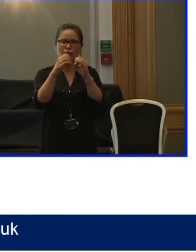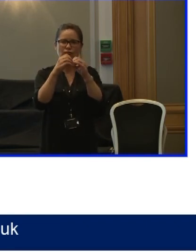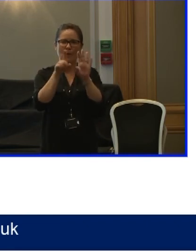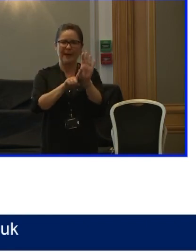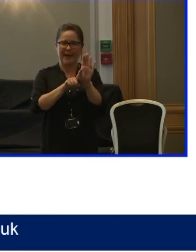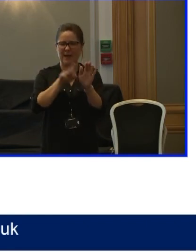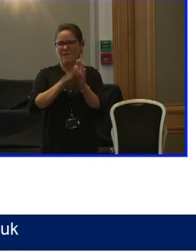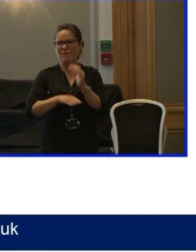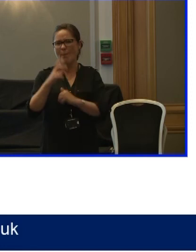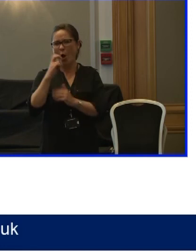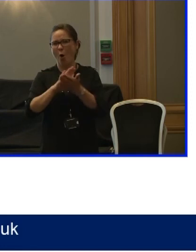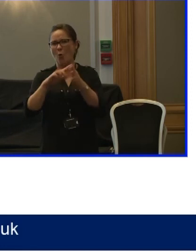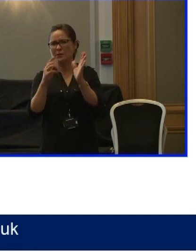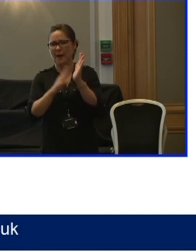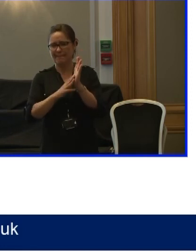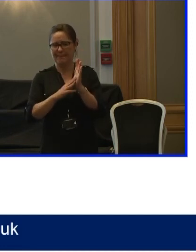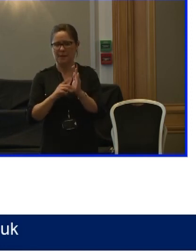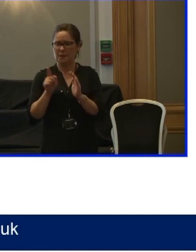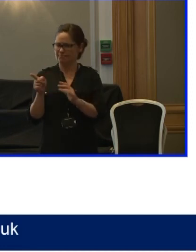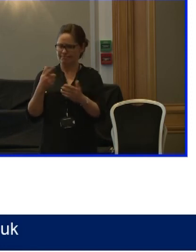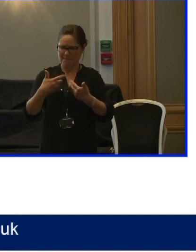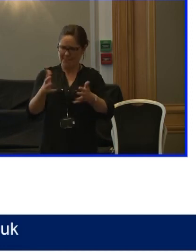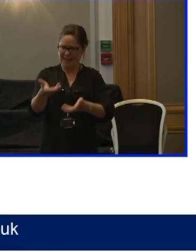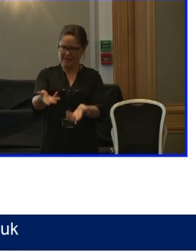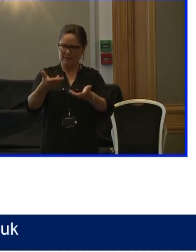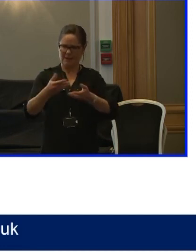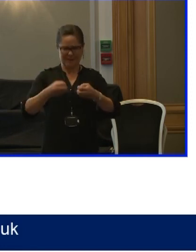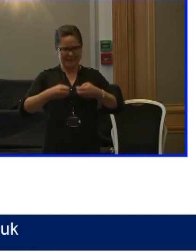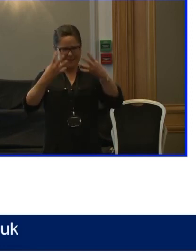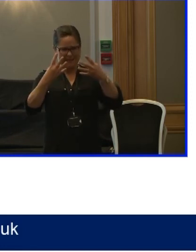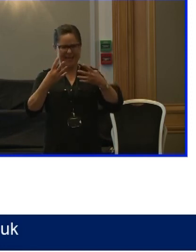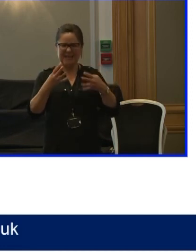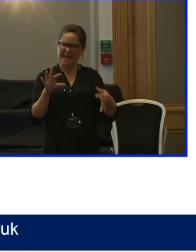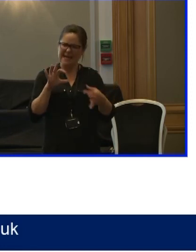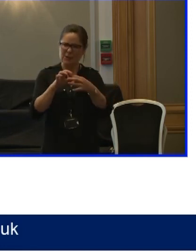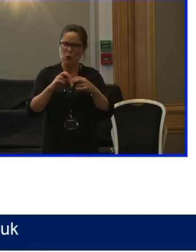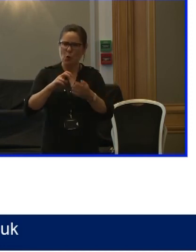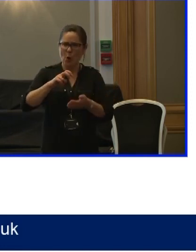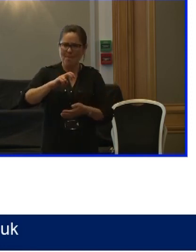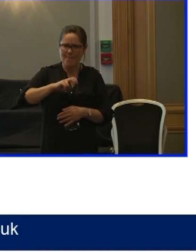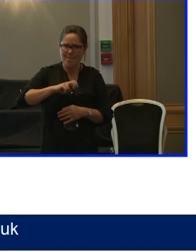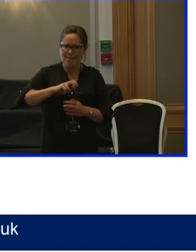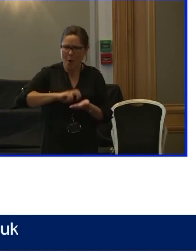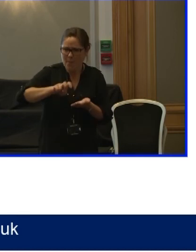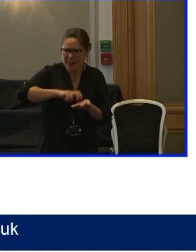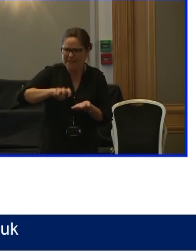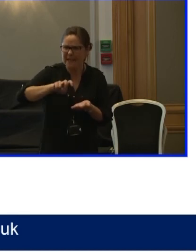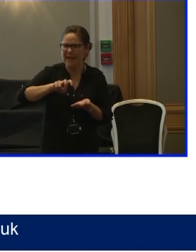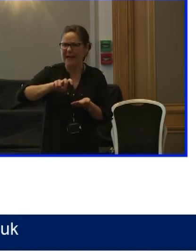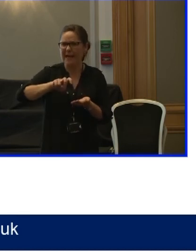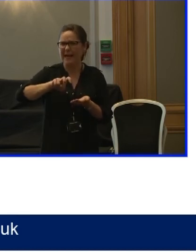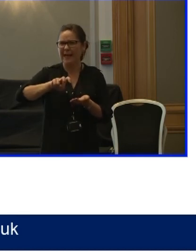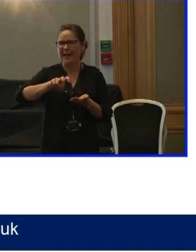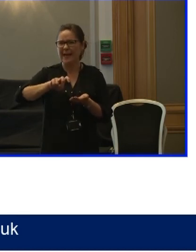In the statistics that you were going through and the information you got, we've got the mobility as the main plus. Were there